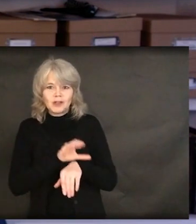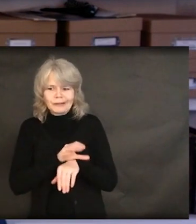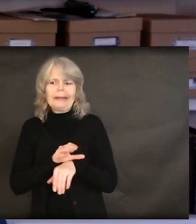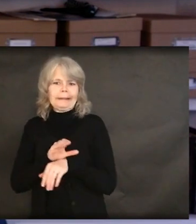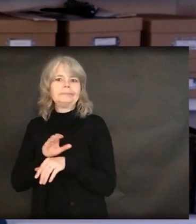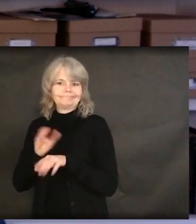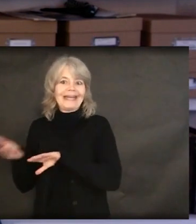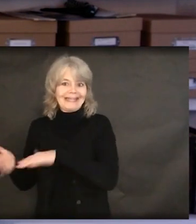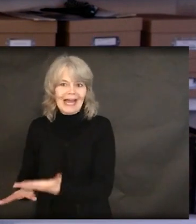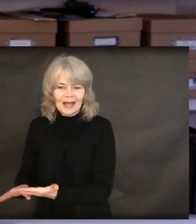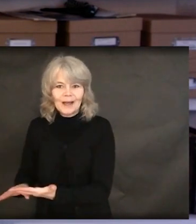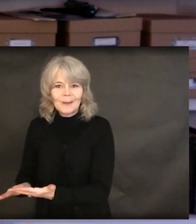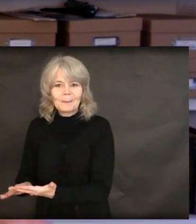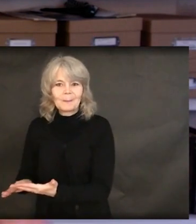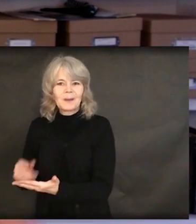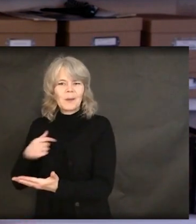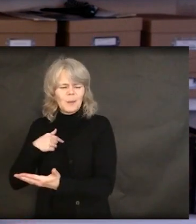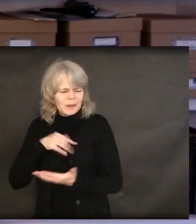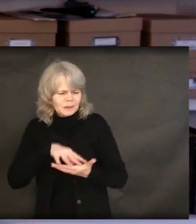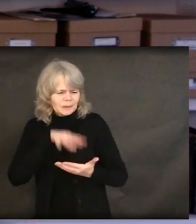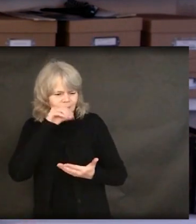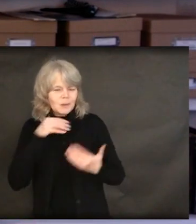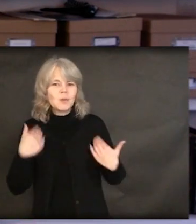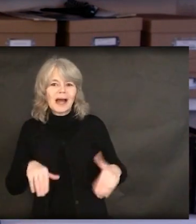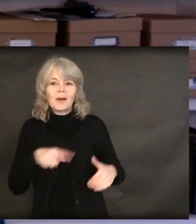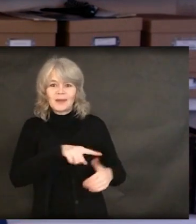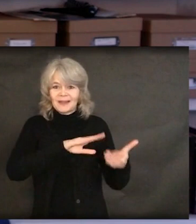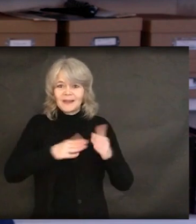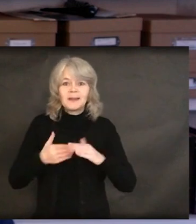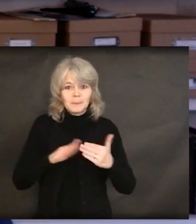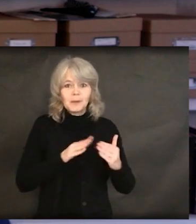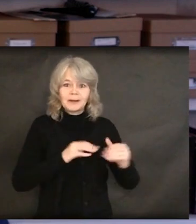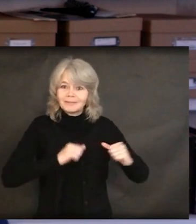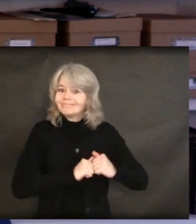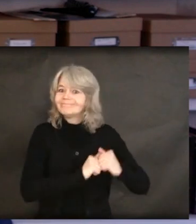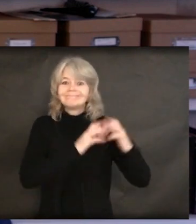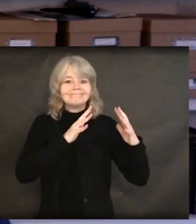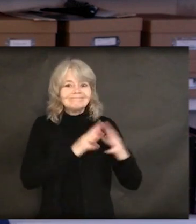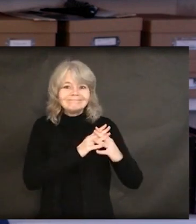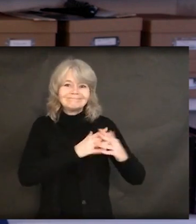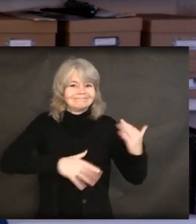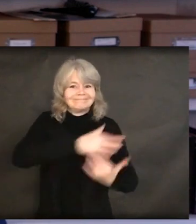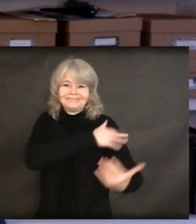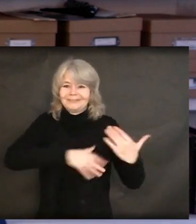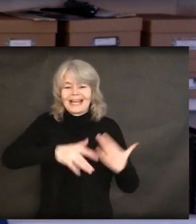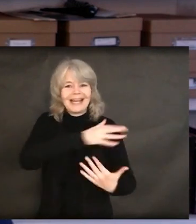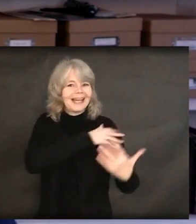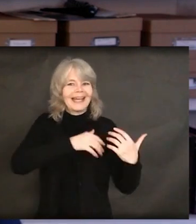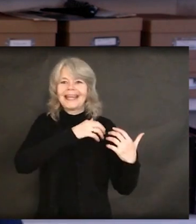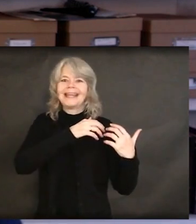demise. We learn about the fragility of the community we met at the end of chapter